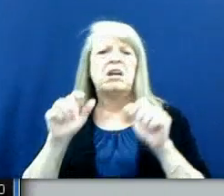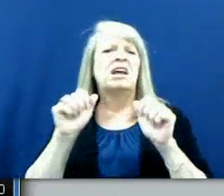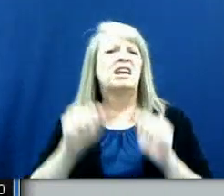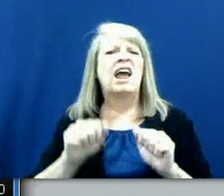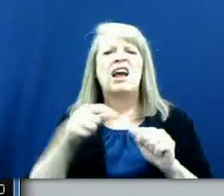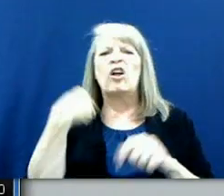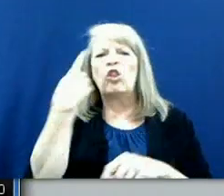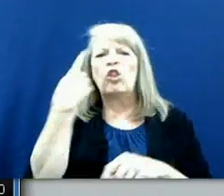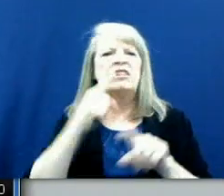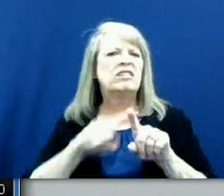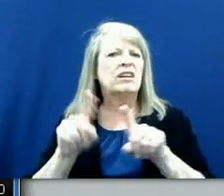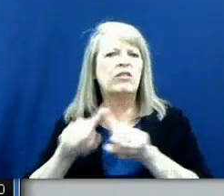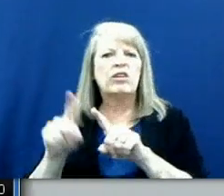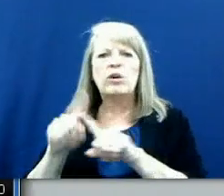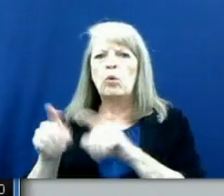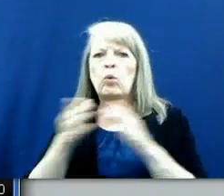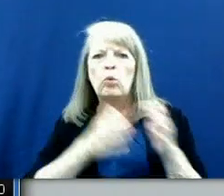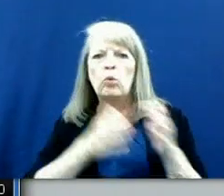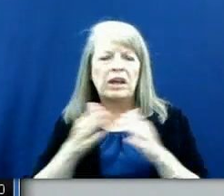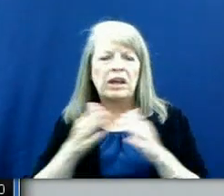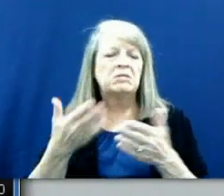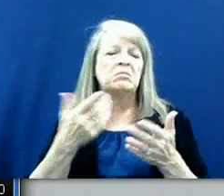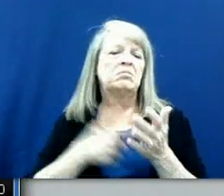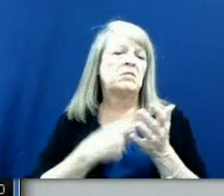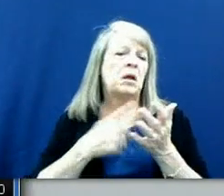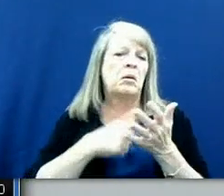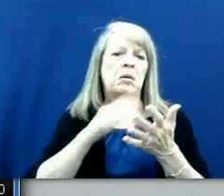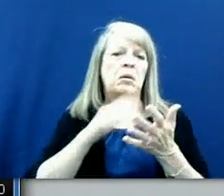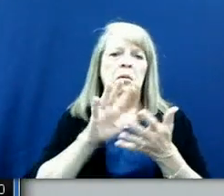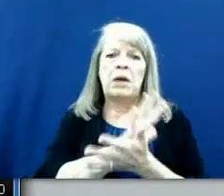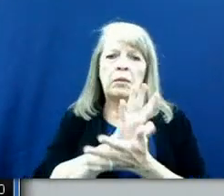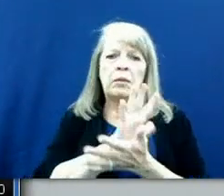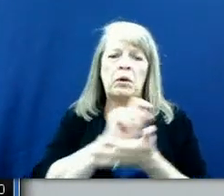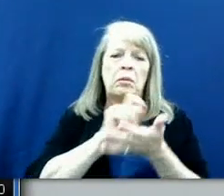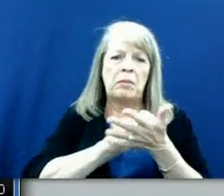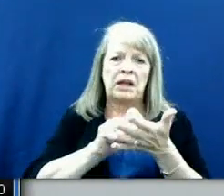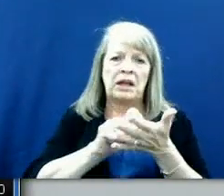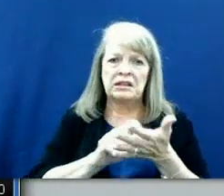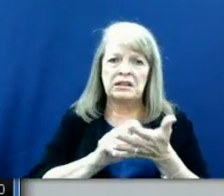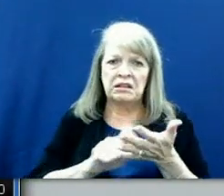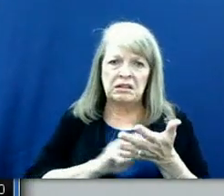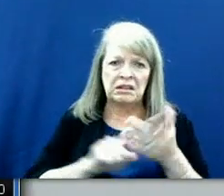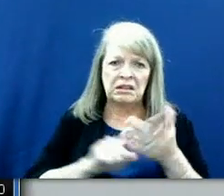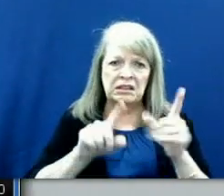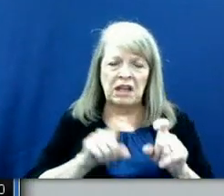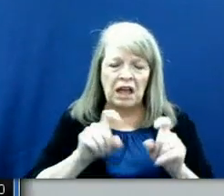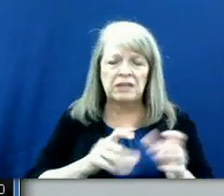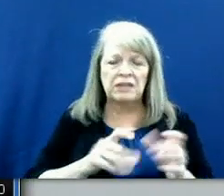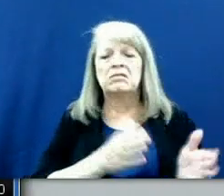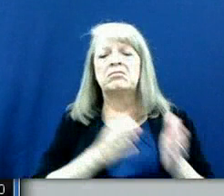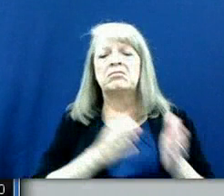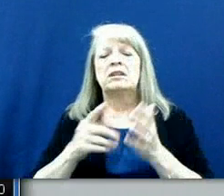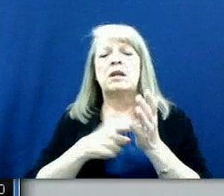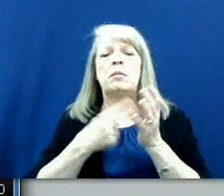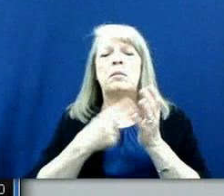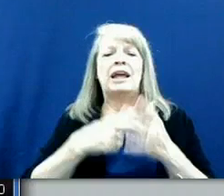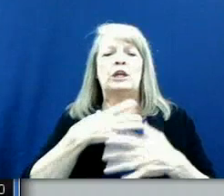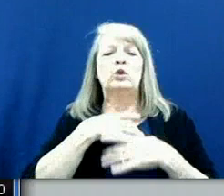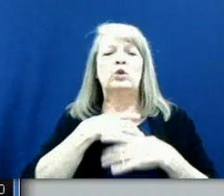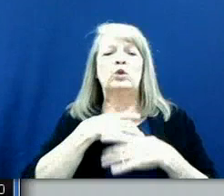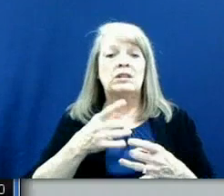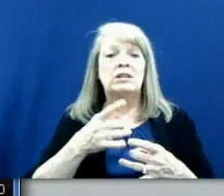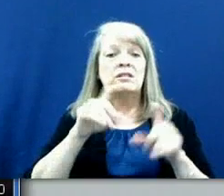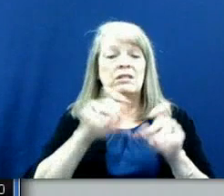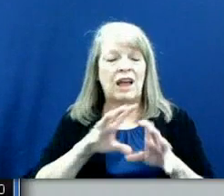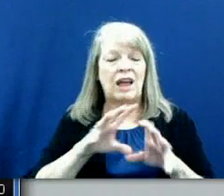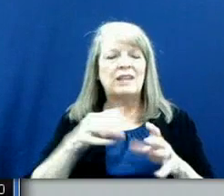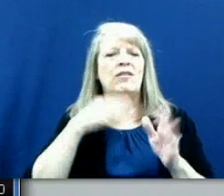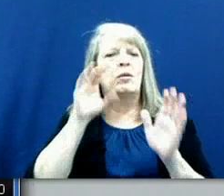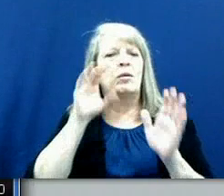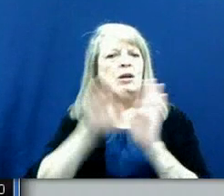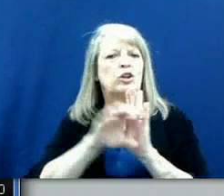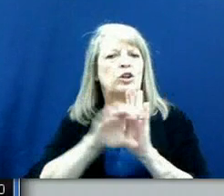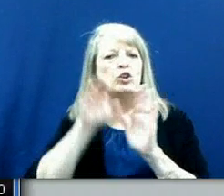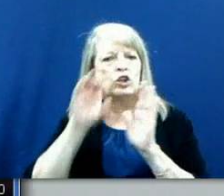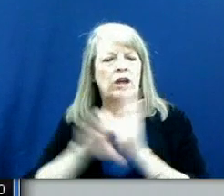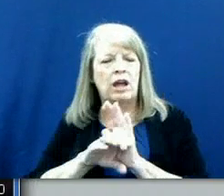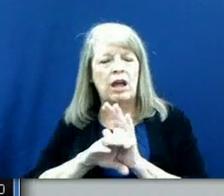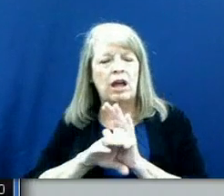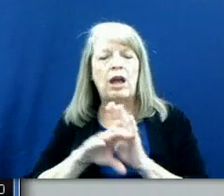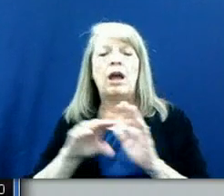forms. It may be paper and pencil tests, it may be interest tests with pictures, and many of the tests have